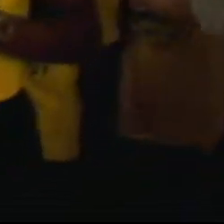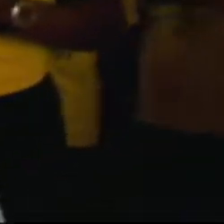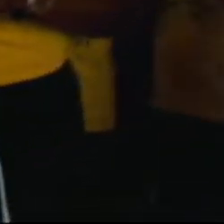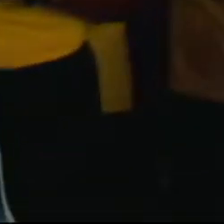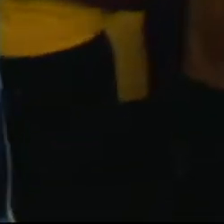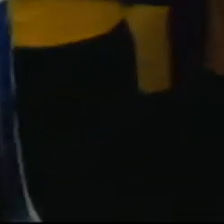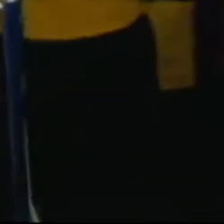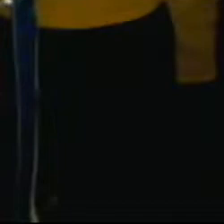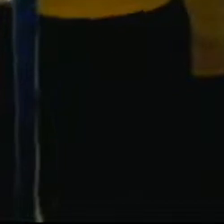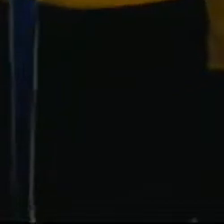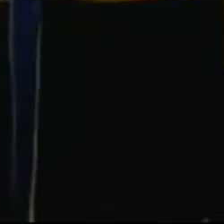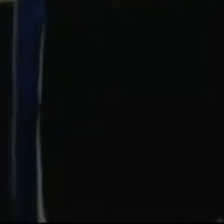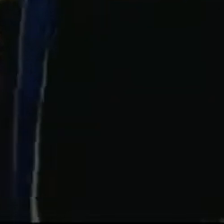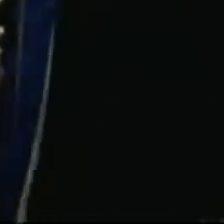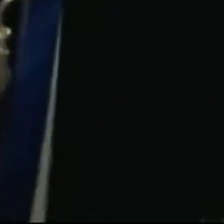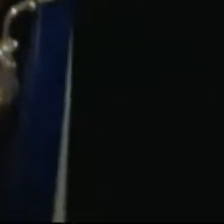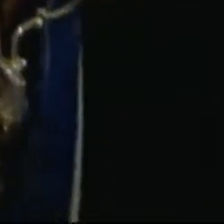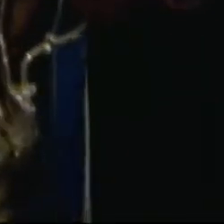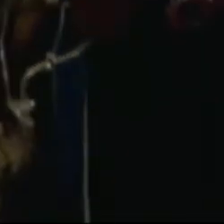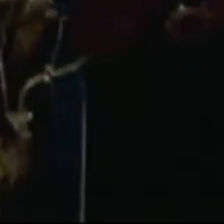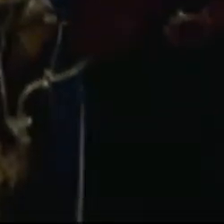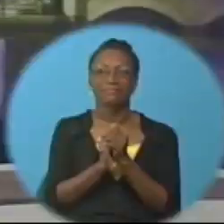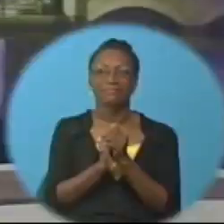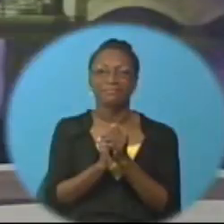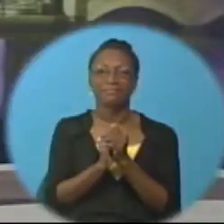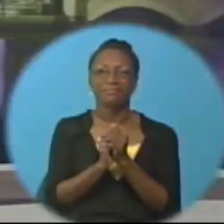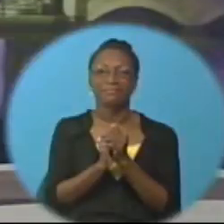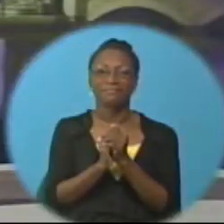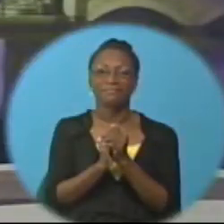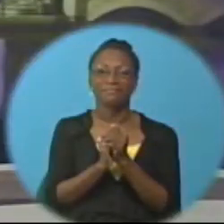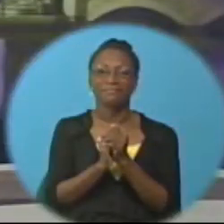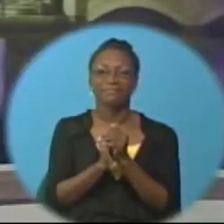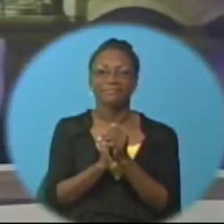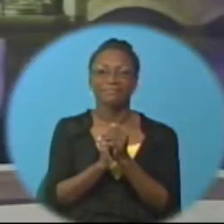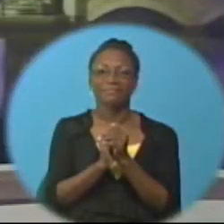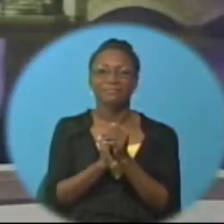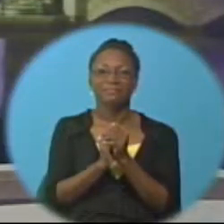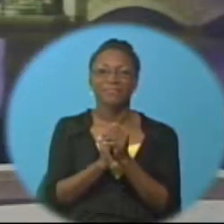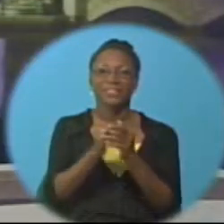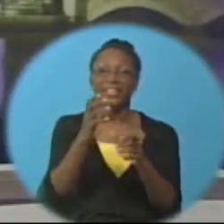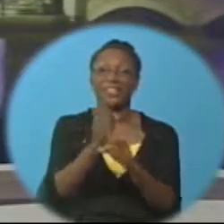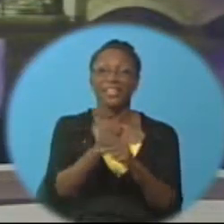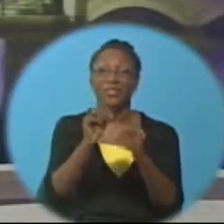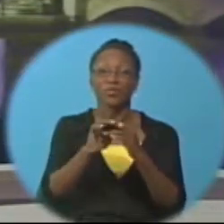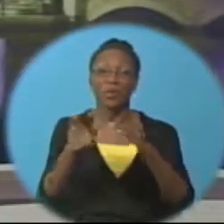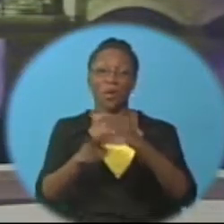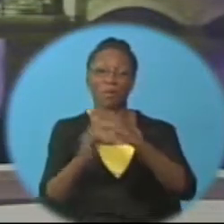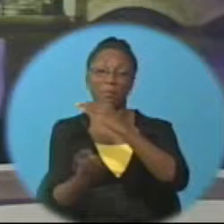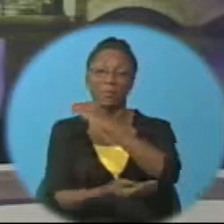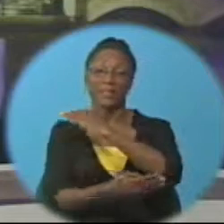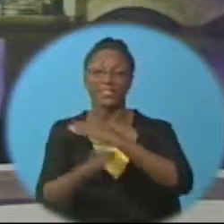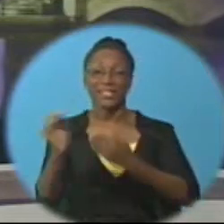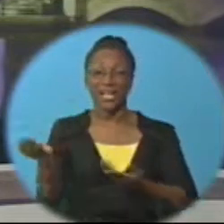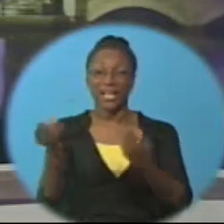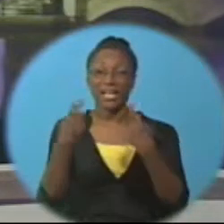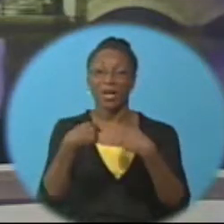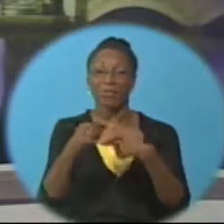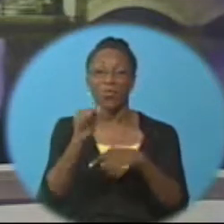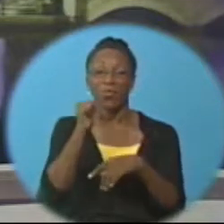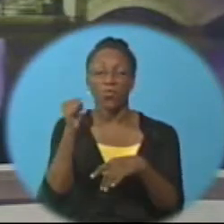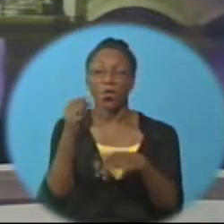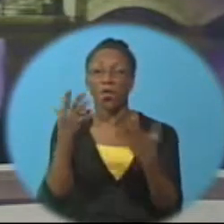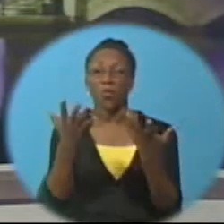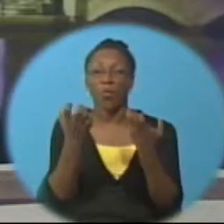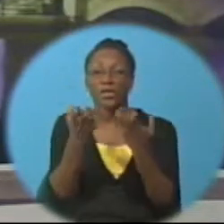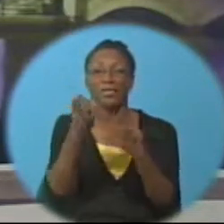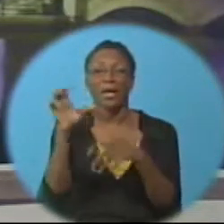year, 150 years of existence. Get your baskets and come, you wouldn't want to miss this one. On